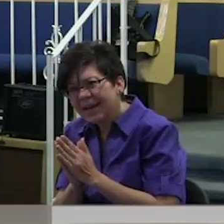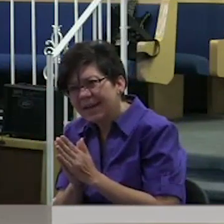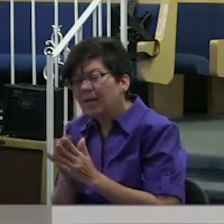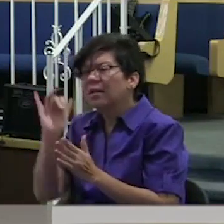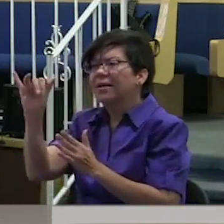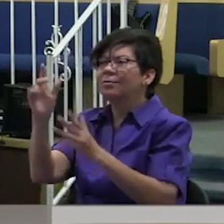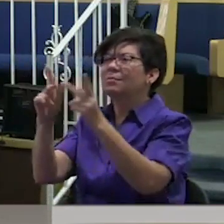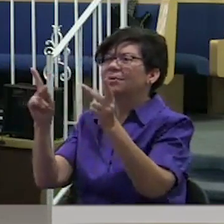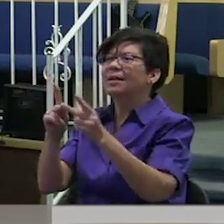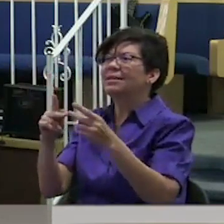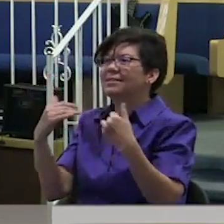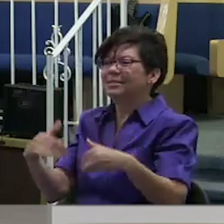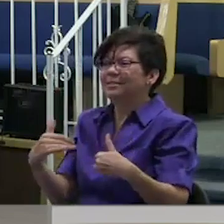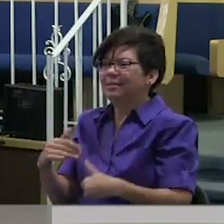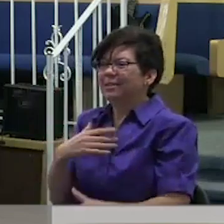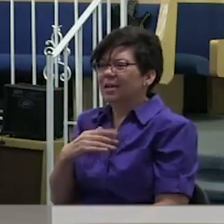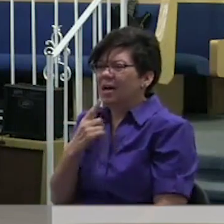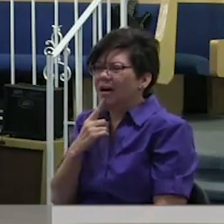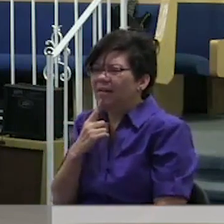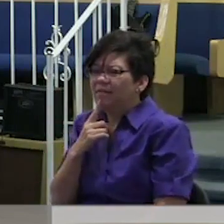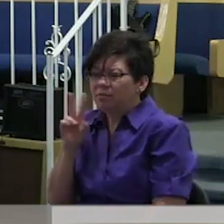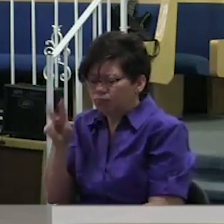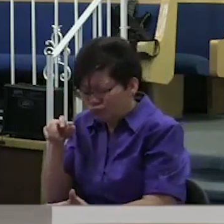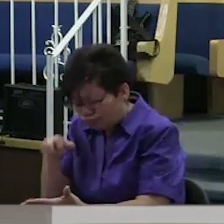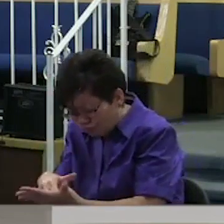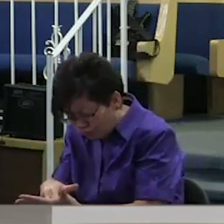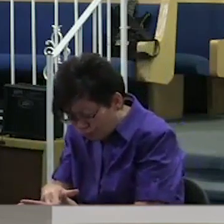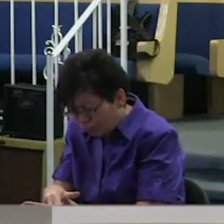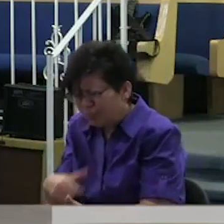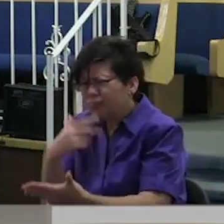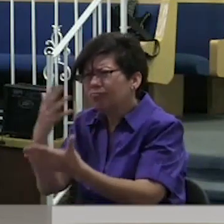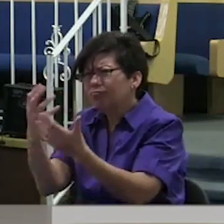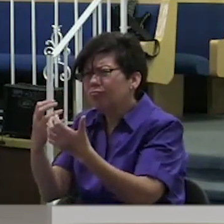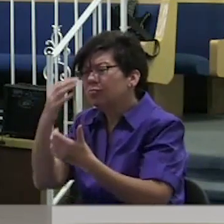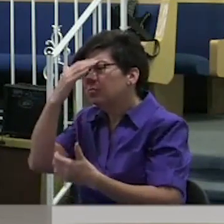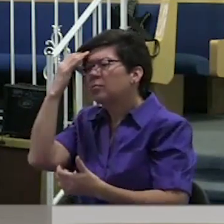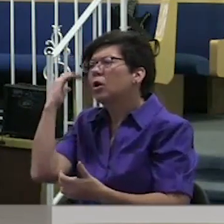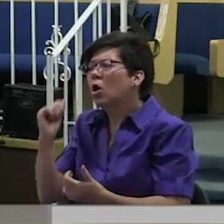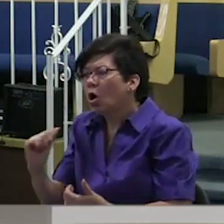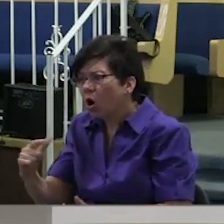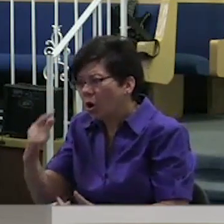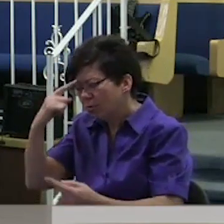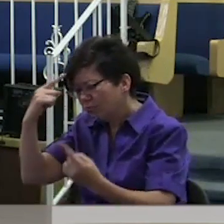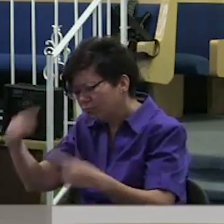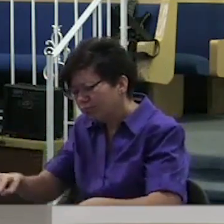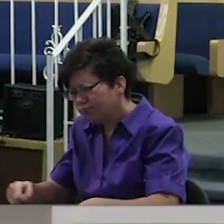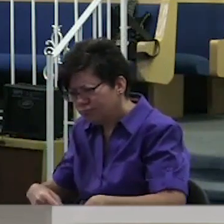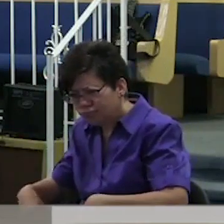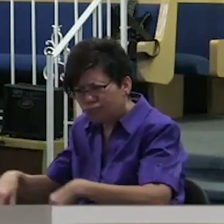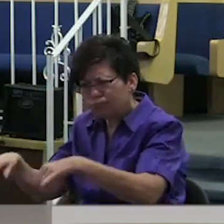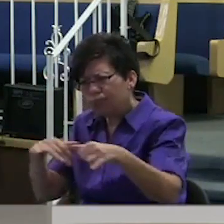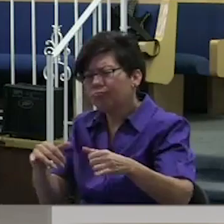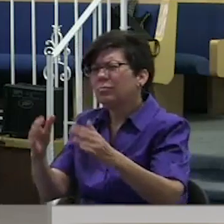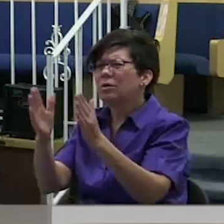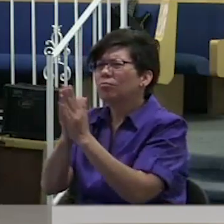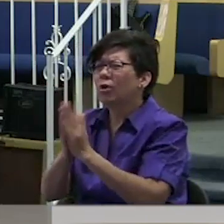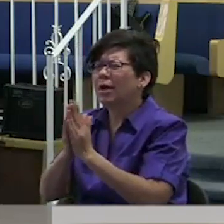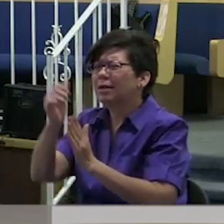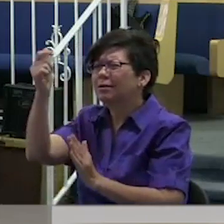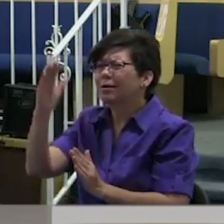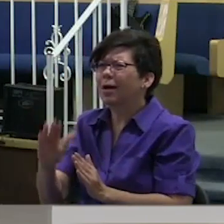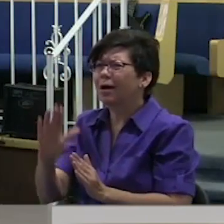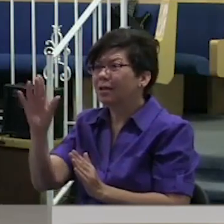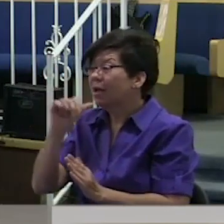was a place of supplication. They were all on one accord praying to God. Not